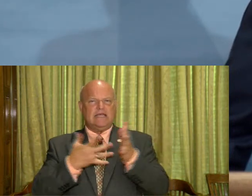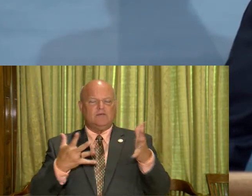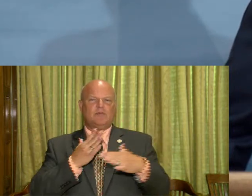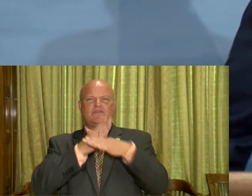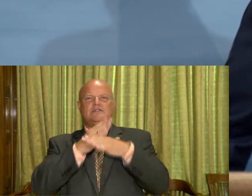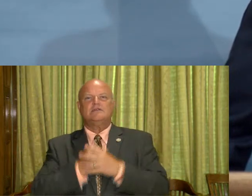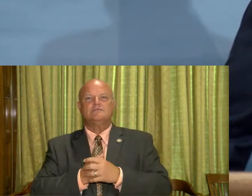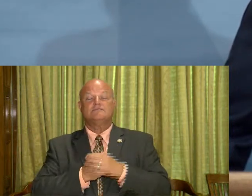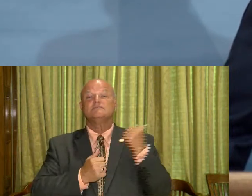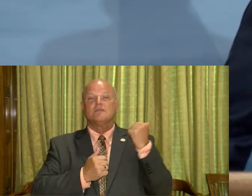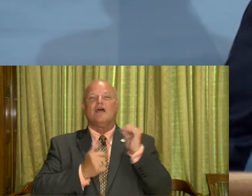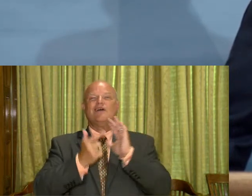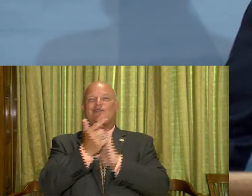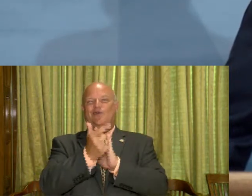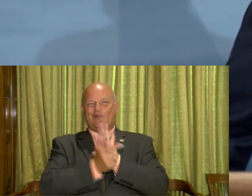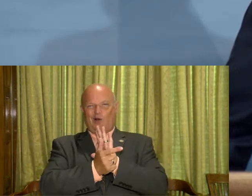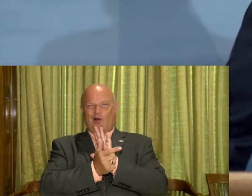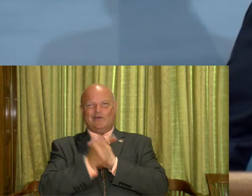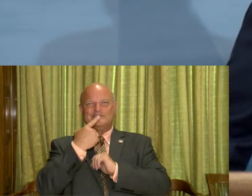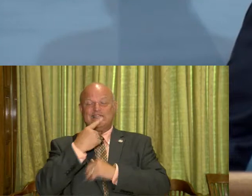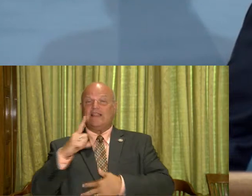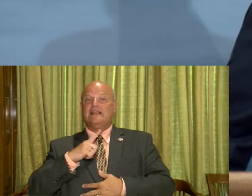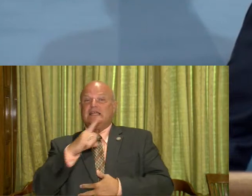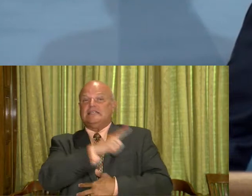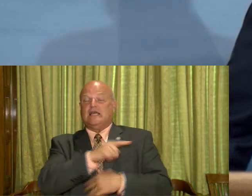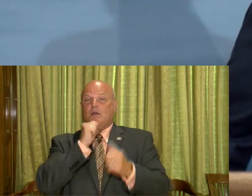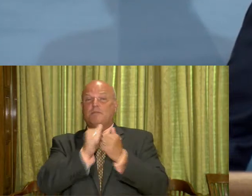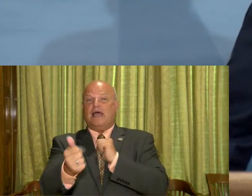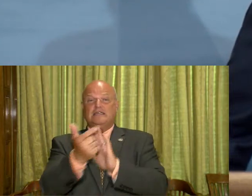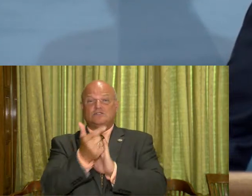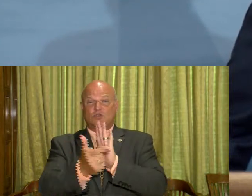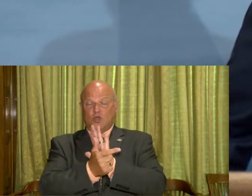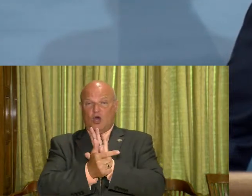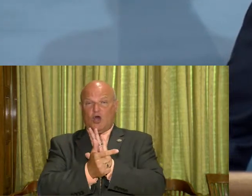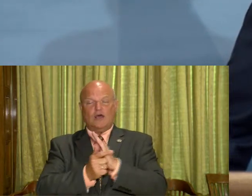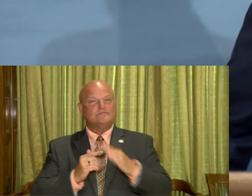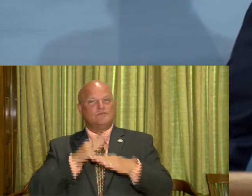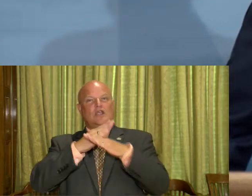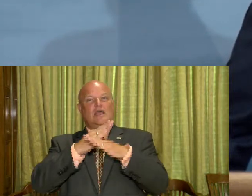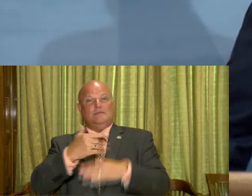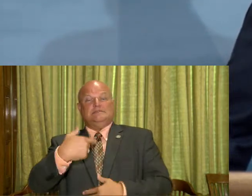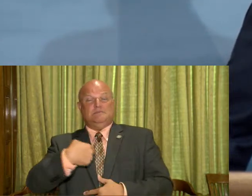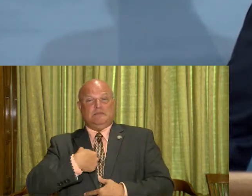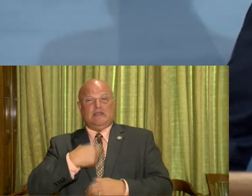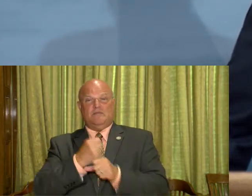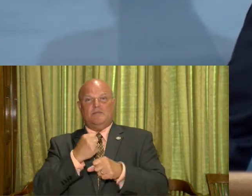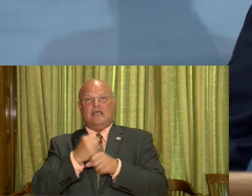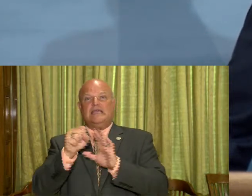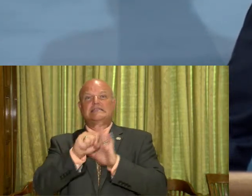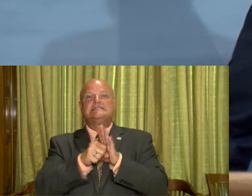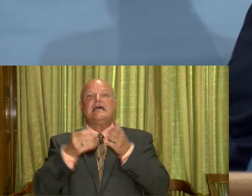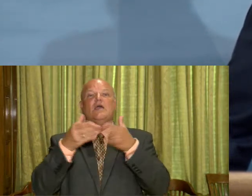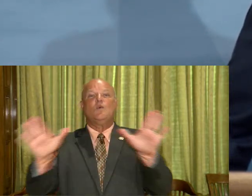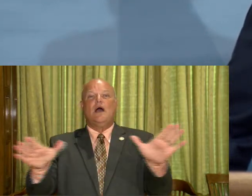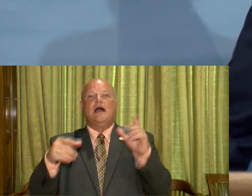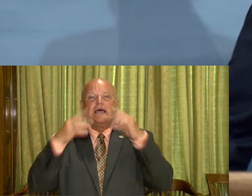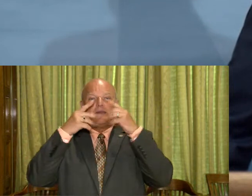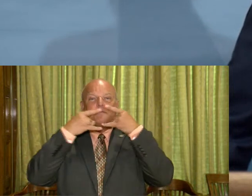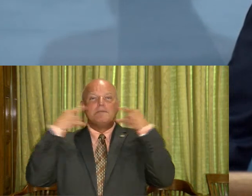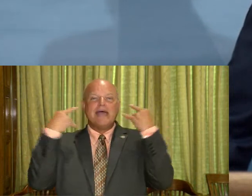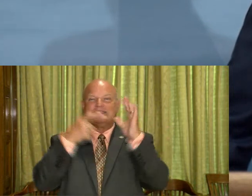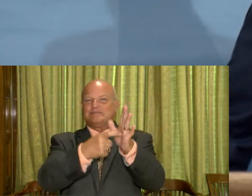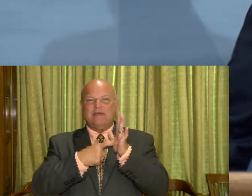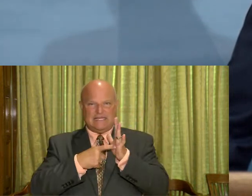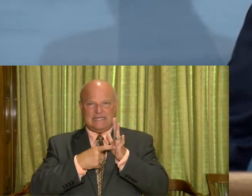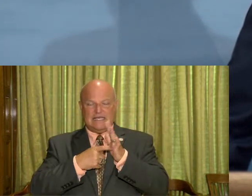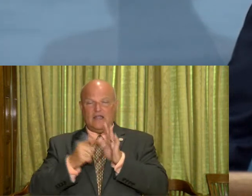mask mandate? The law. The legislature passed a law that prohibits me from making a statewide mask mandate. There is a